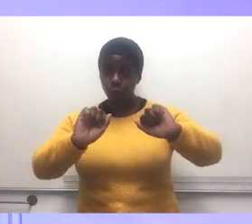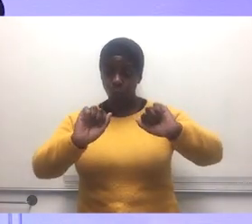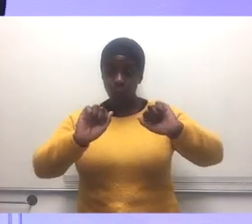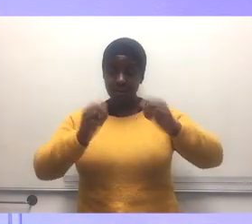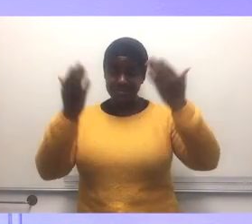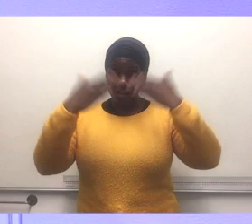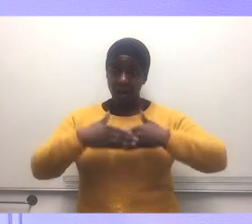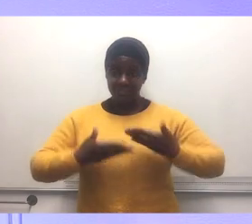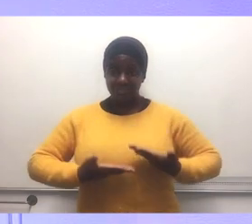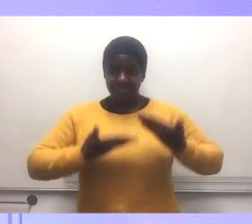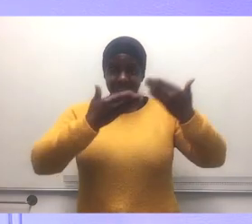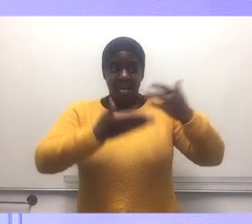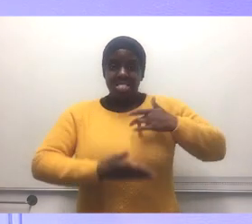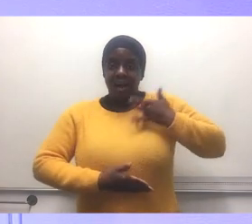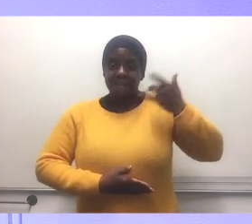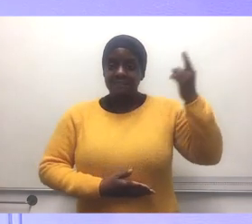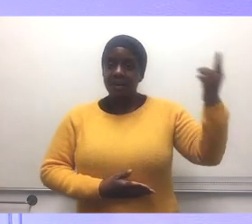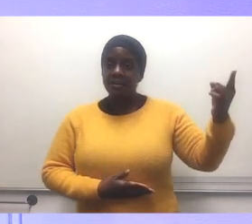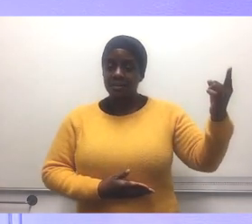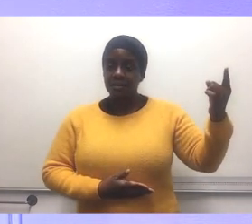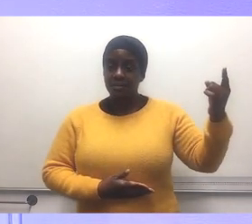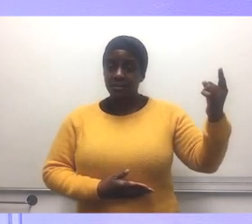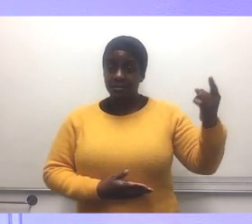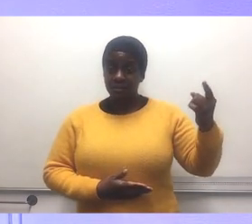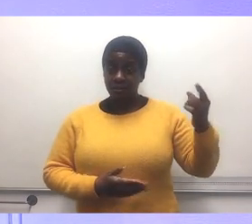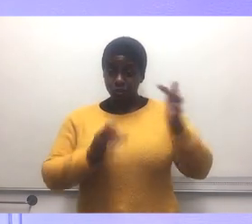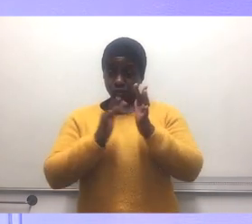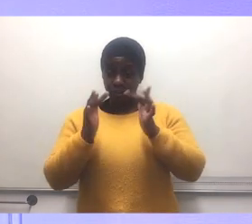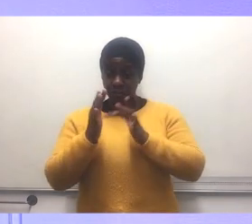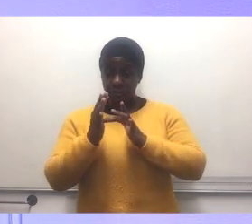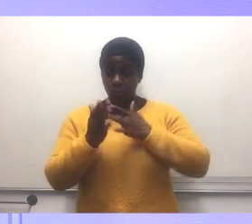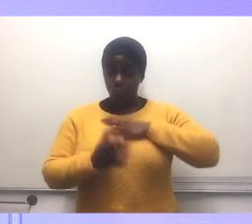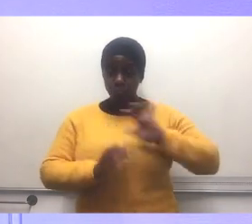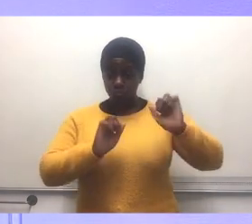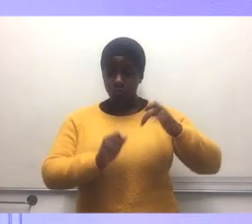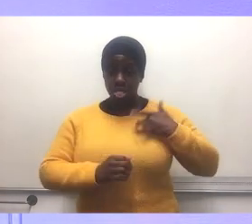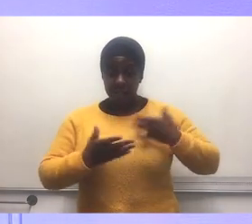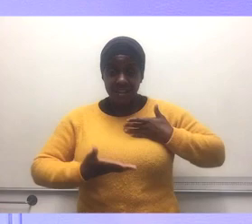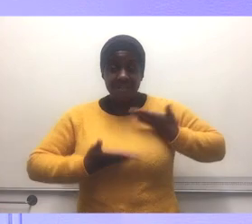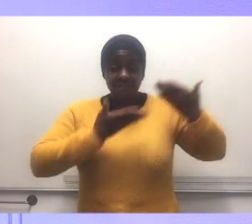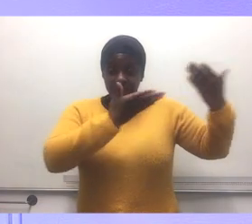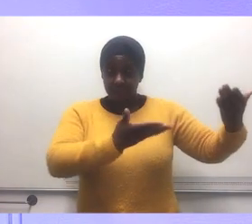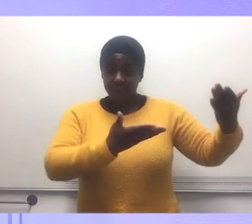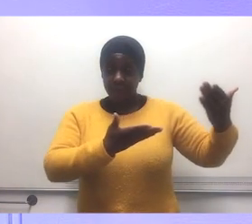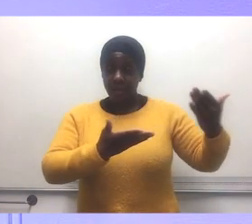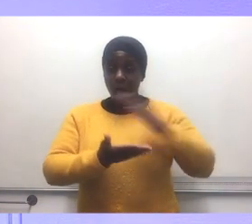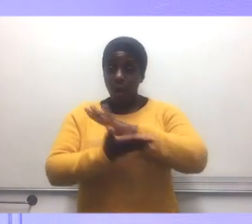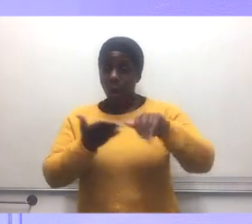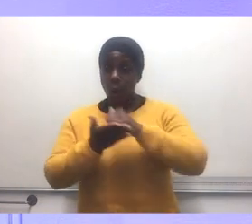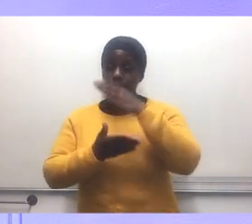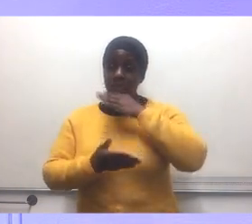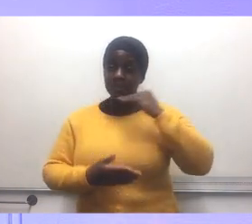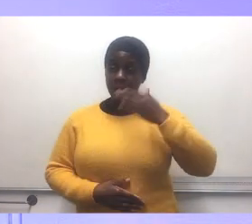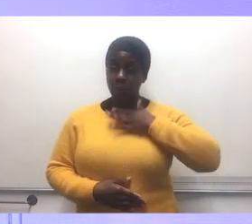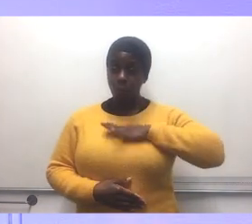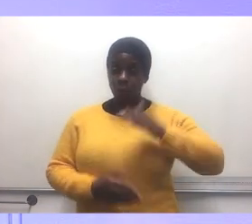to the Lord. Why not give Jesus your life tonight? Tonight, yes, the Holy Spirit wants to come into your life like